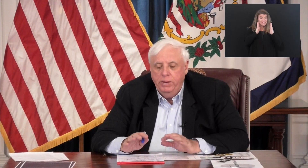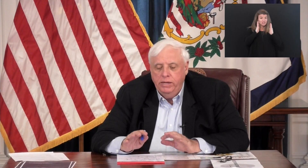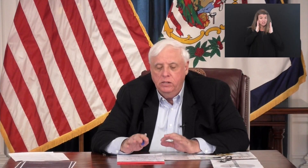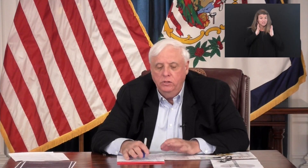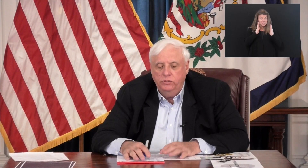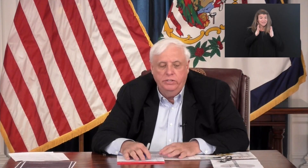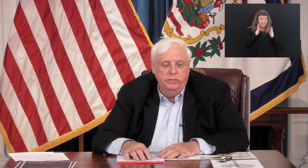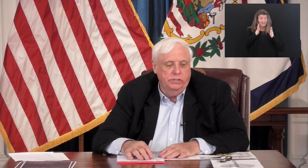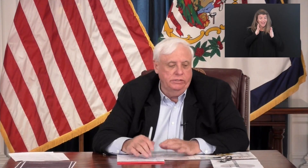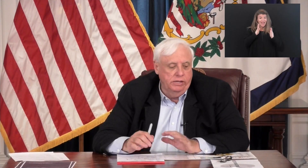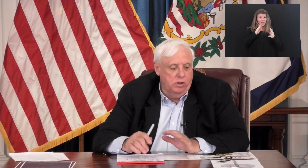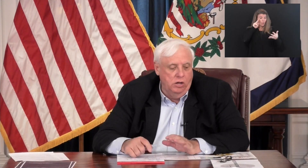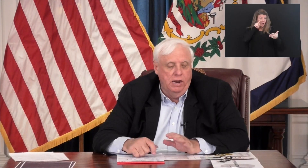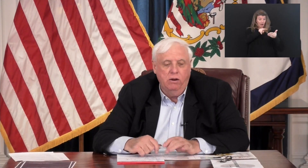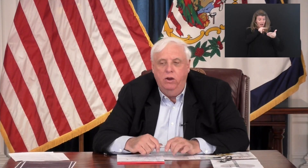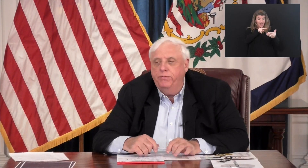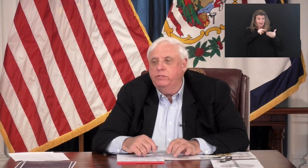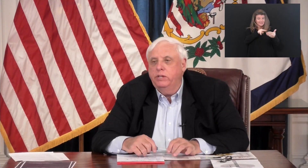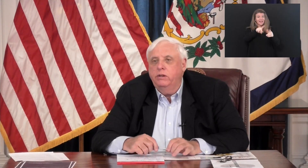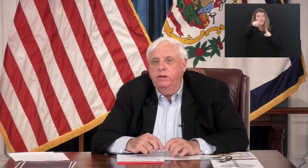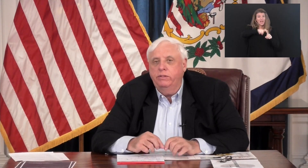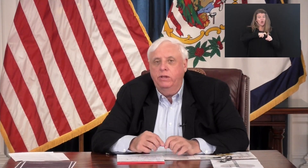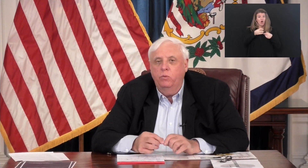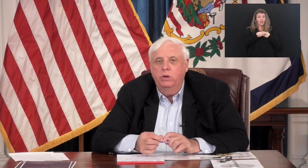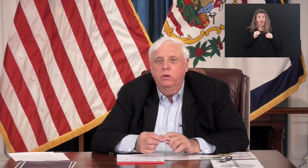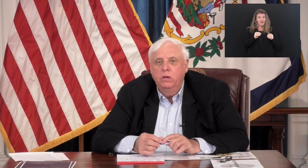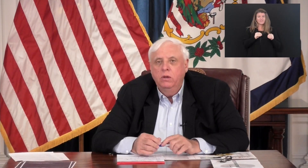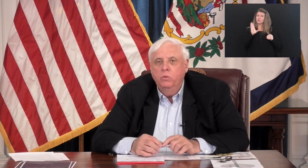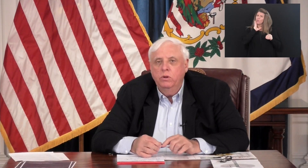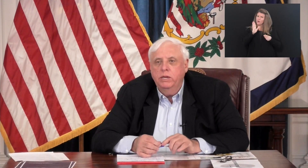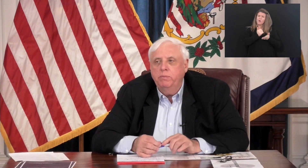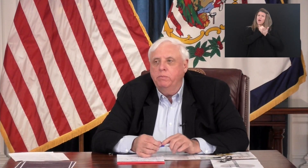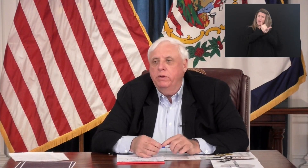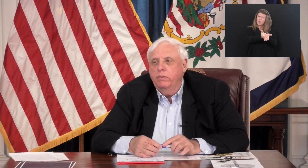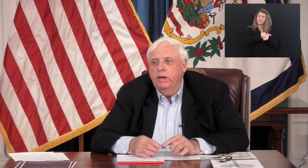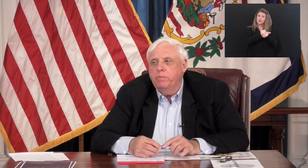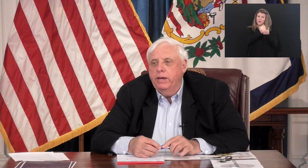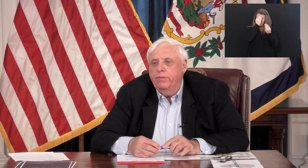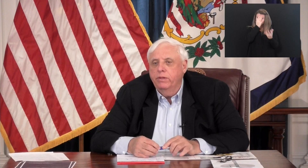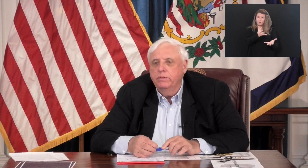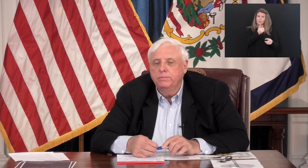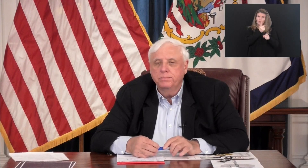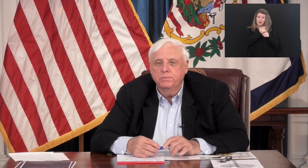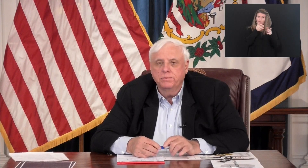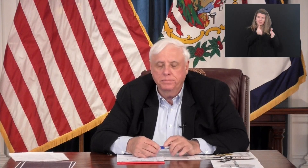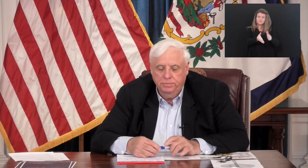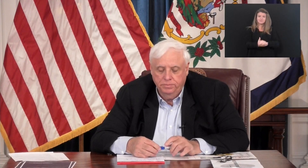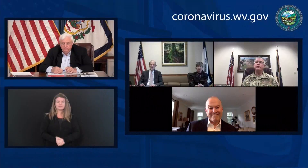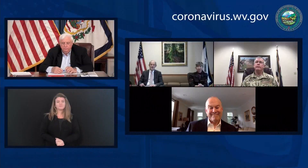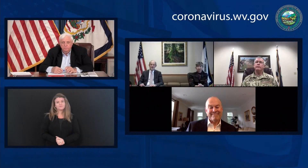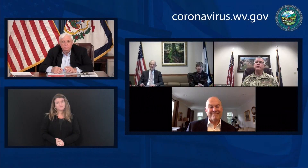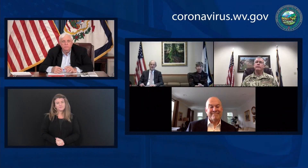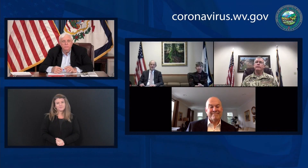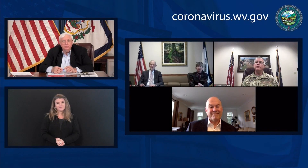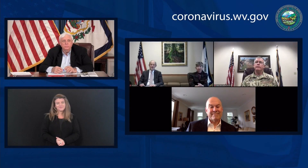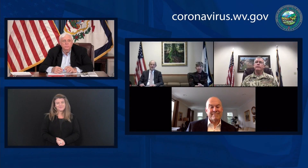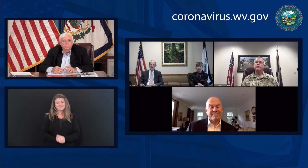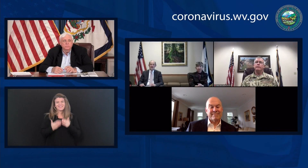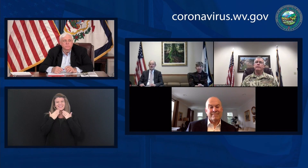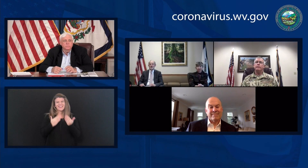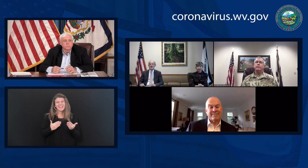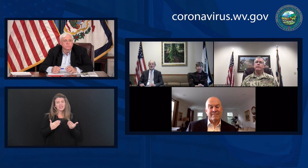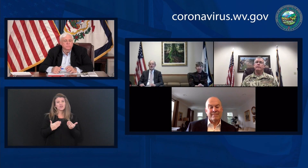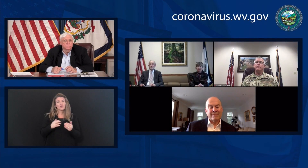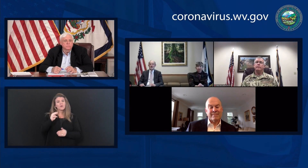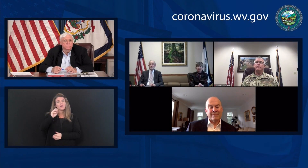and pay close attention and call our office here and everything, we'll keep them on the right path. All right, thank you, Charles. Next,